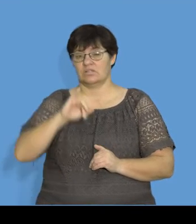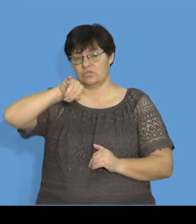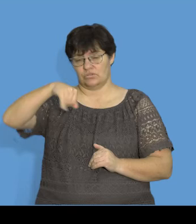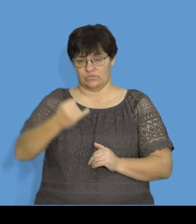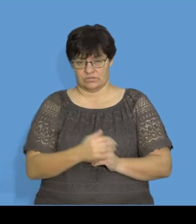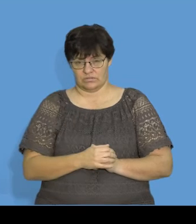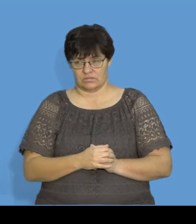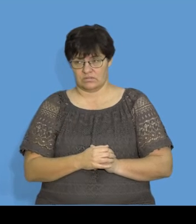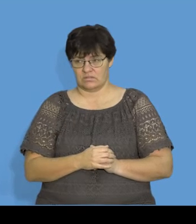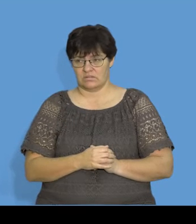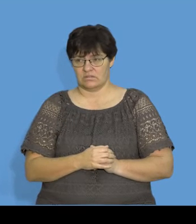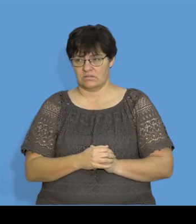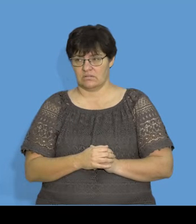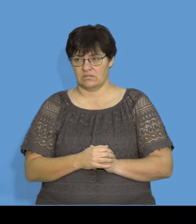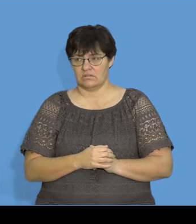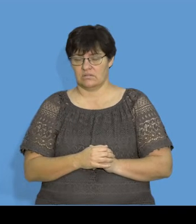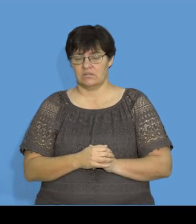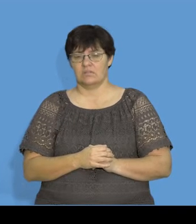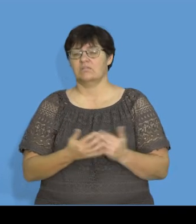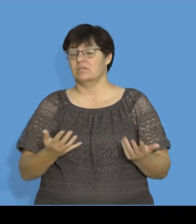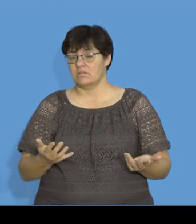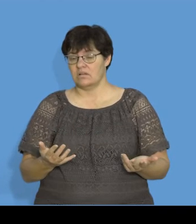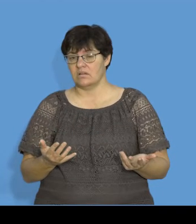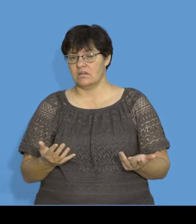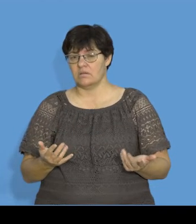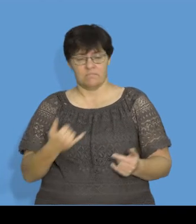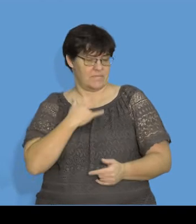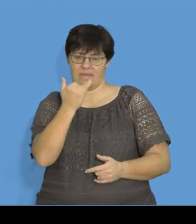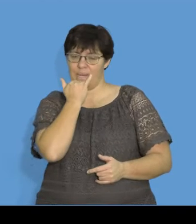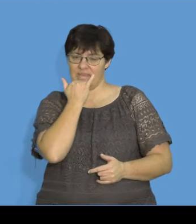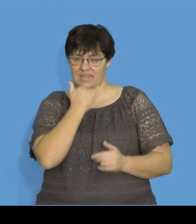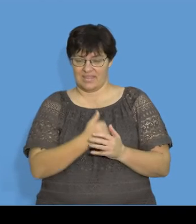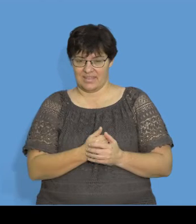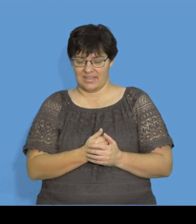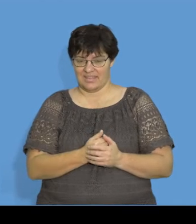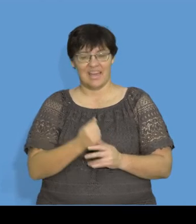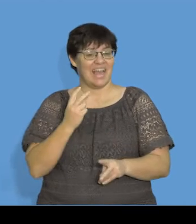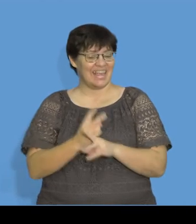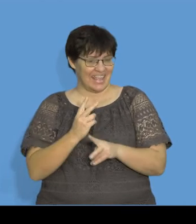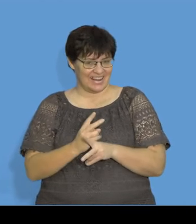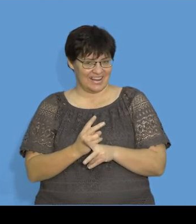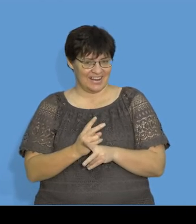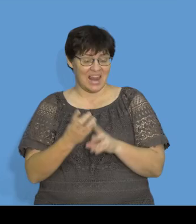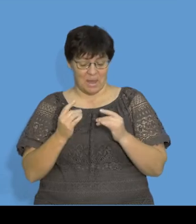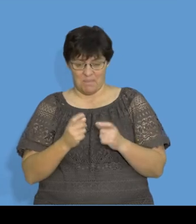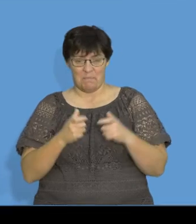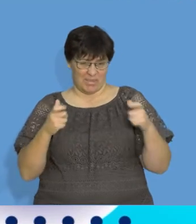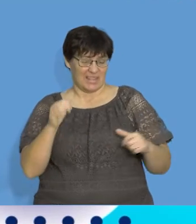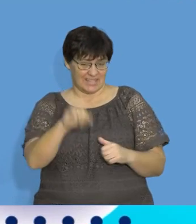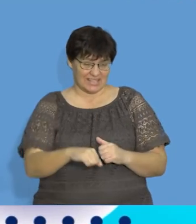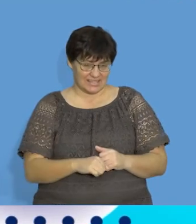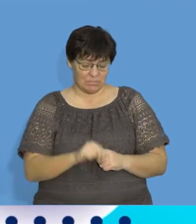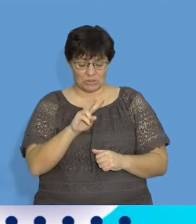6,125 joules. I was about to put meters. Joules. I'm happy with that. Again, it's quite a big number,